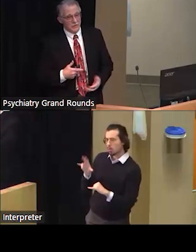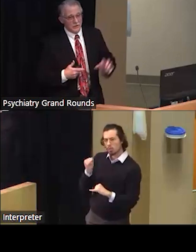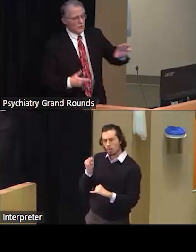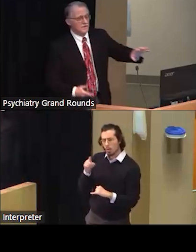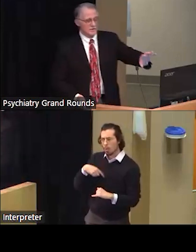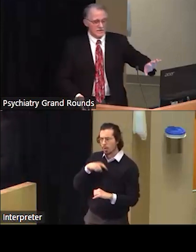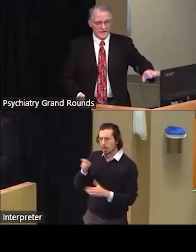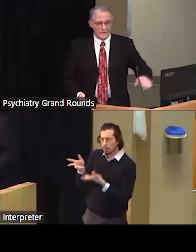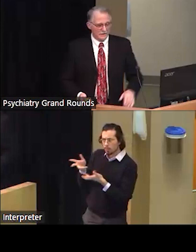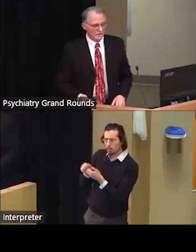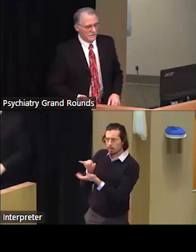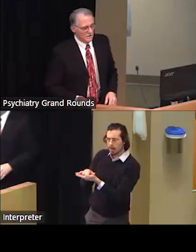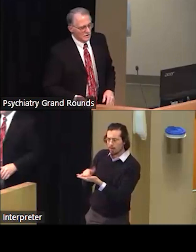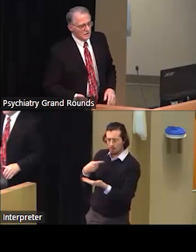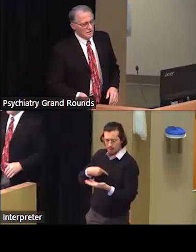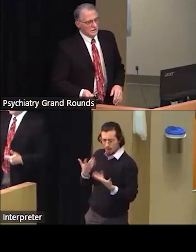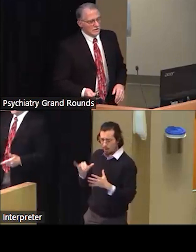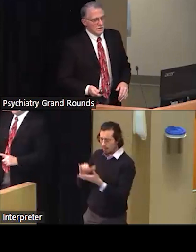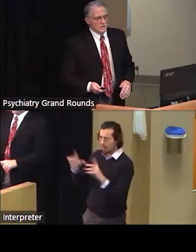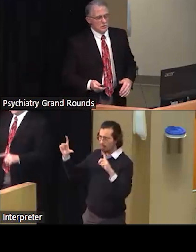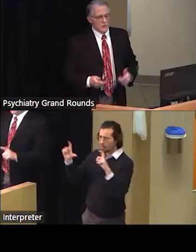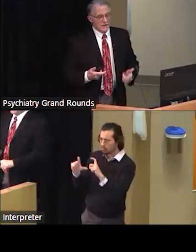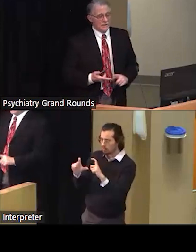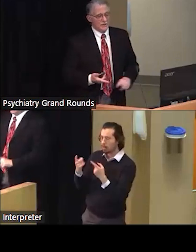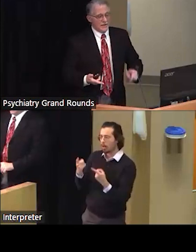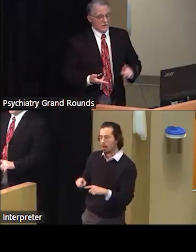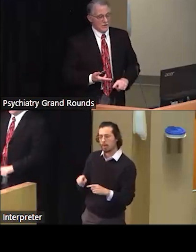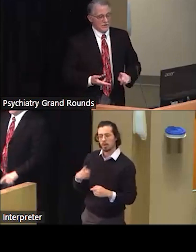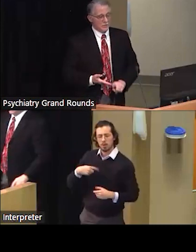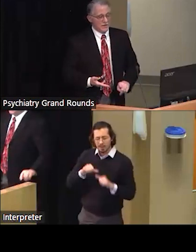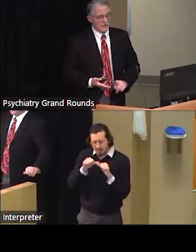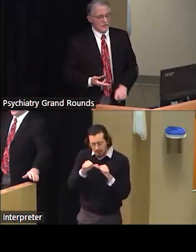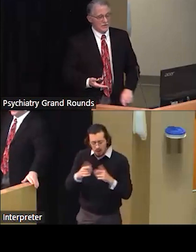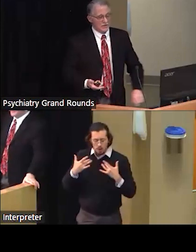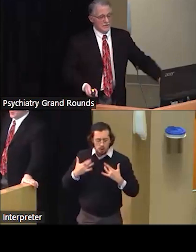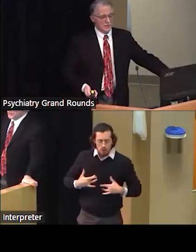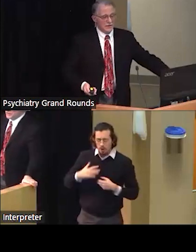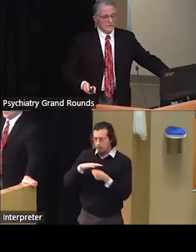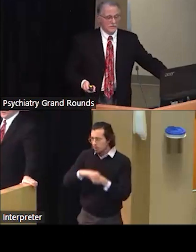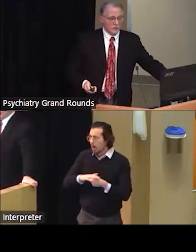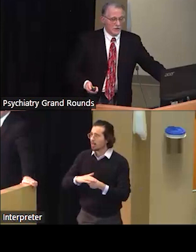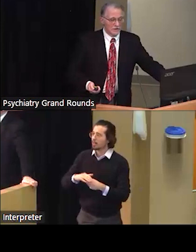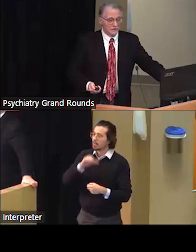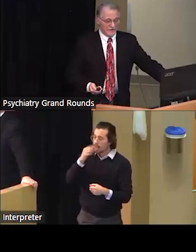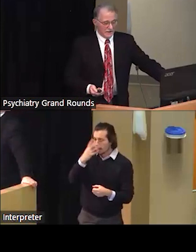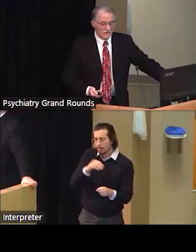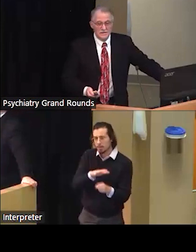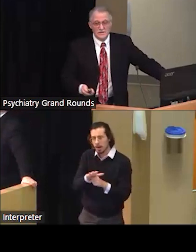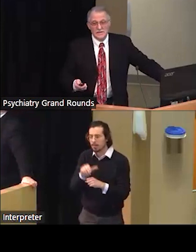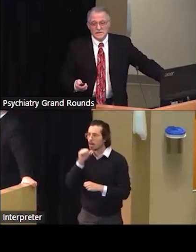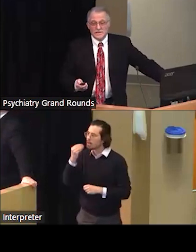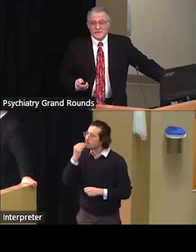this. We don't want this to happen. We're chronically burned out, stressed, depressed, anxious, sleep deprived, overworked,